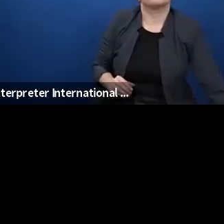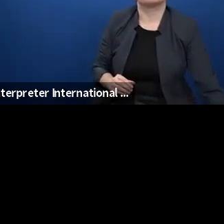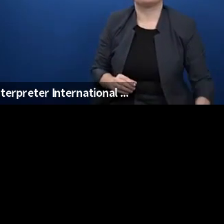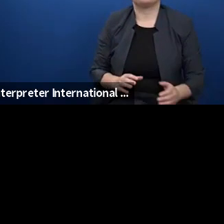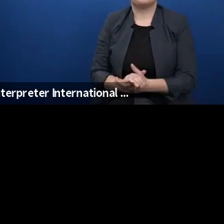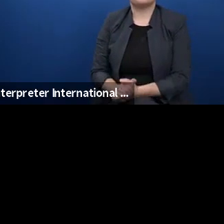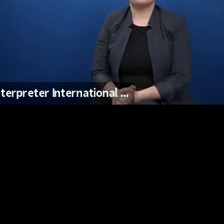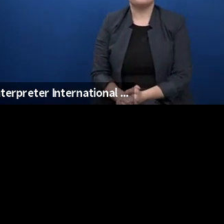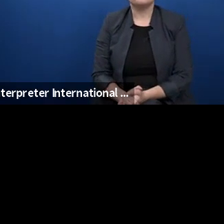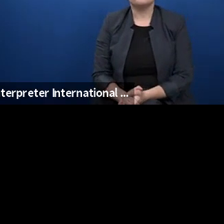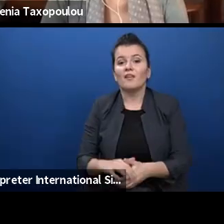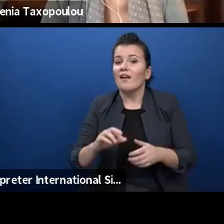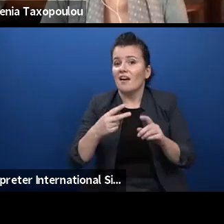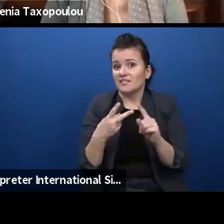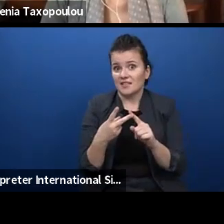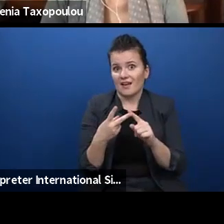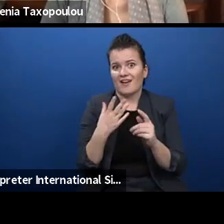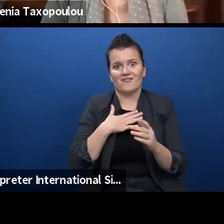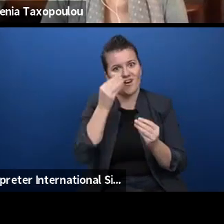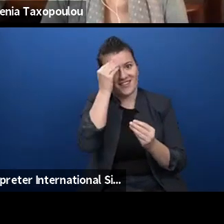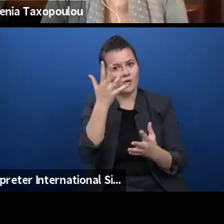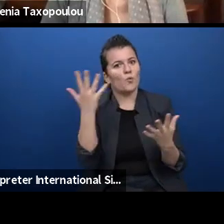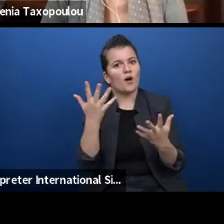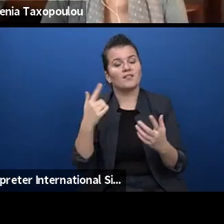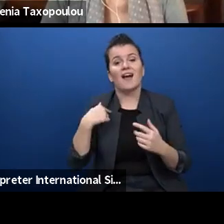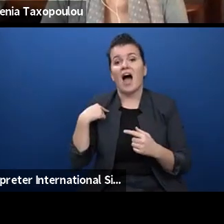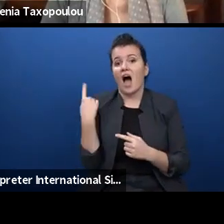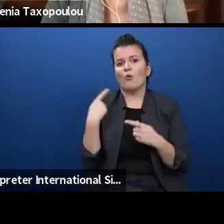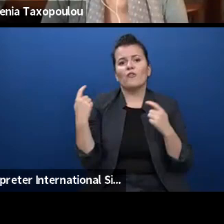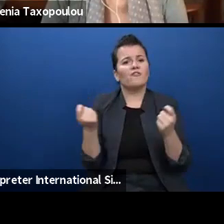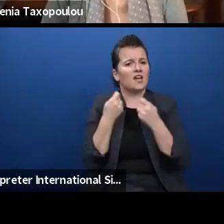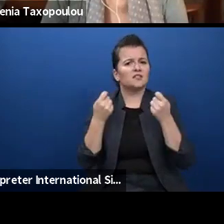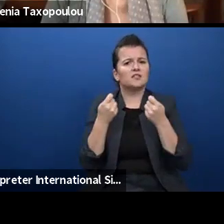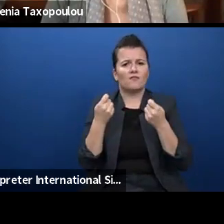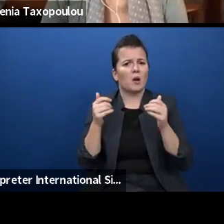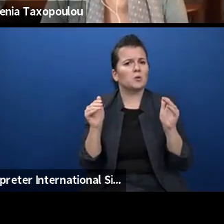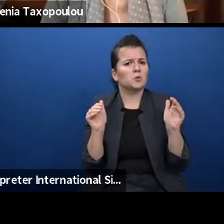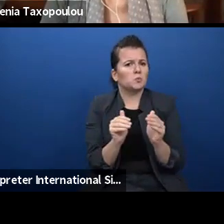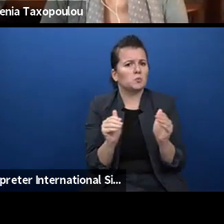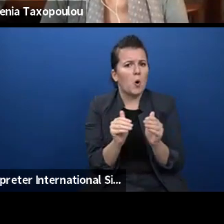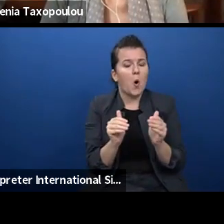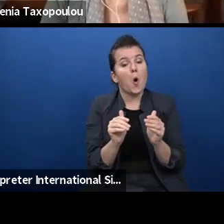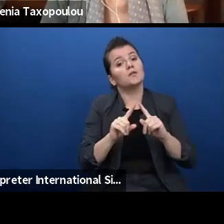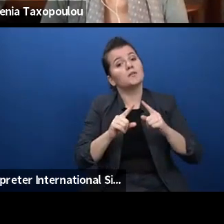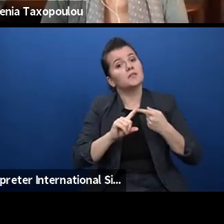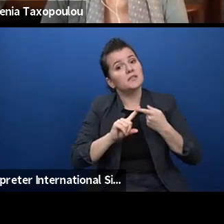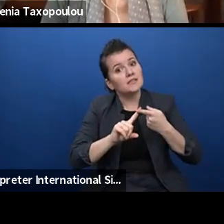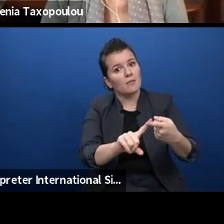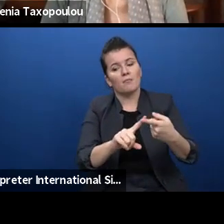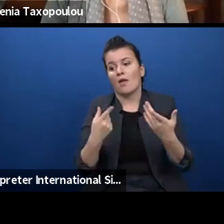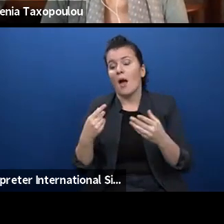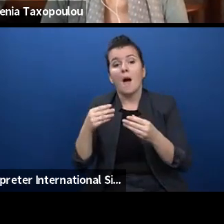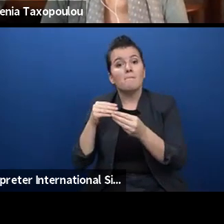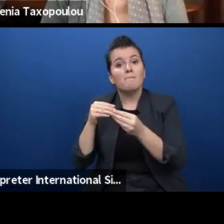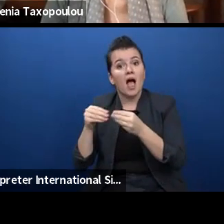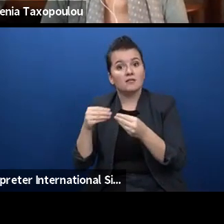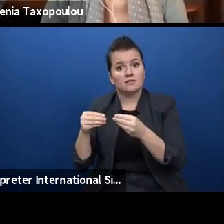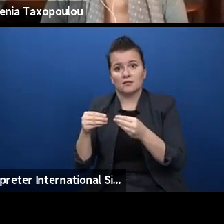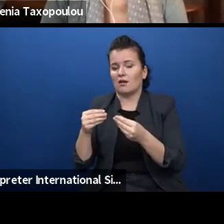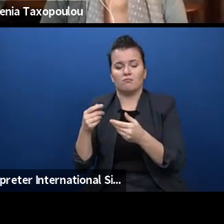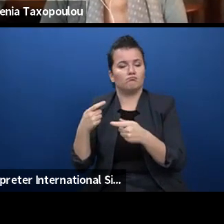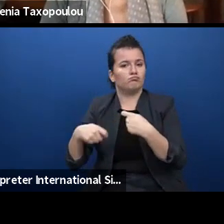festival is small, so I would say it's quite sustainable. Like, we don't buy things, or we don't use plastic or anything like that.